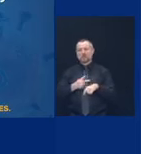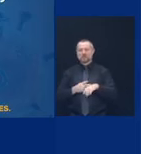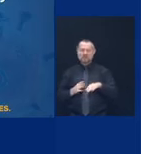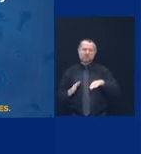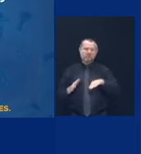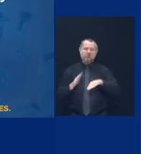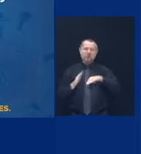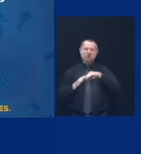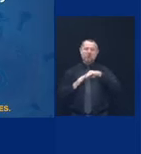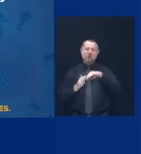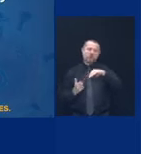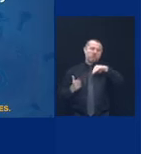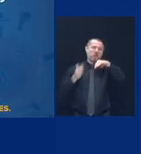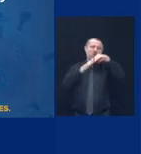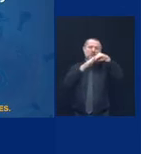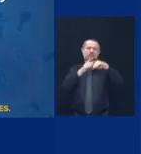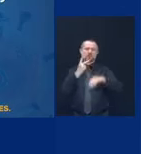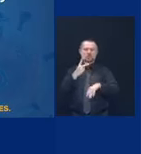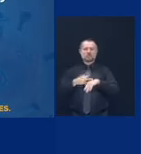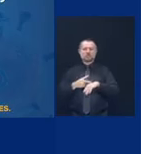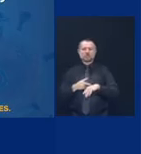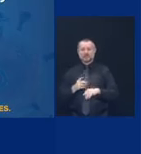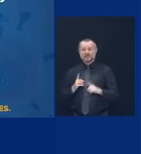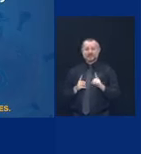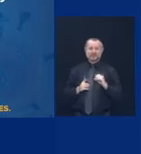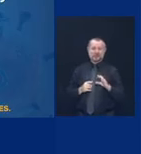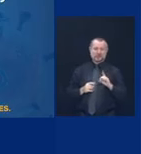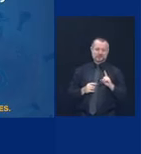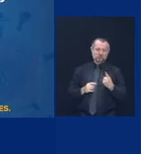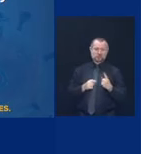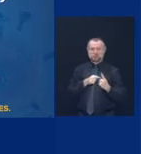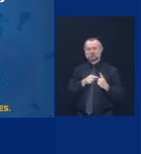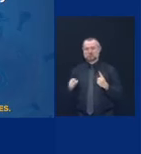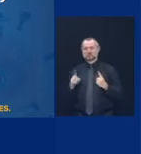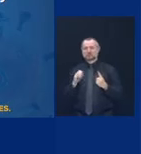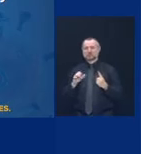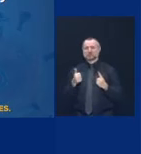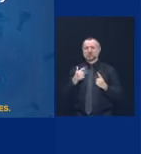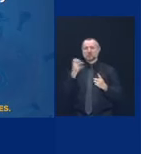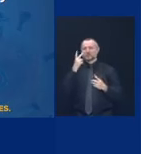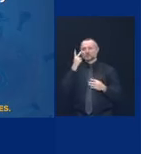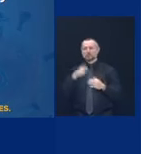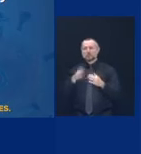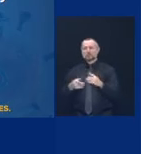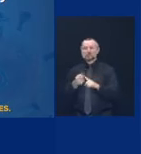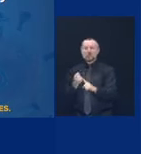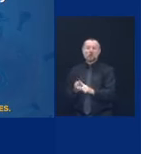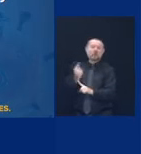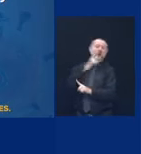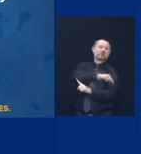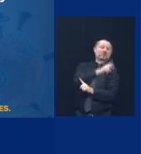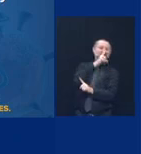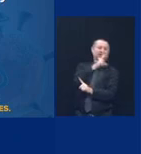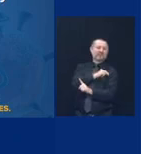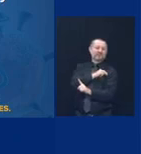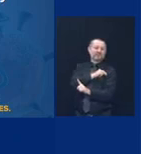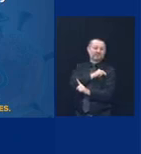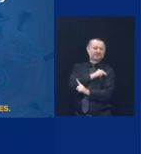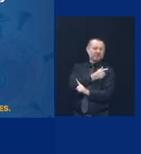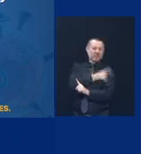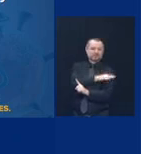significant. December 1, December 10, you'll start to see the results of what happened over the Thanksgiving